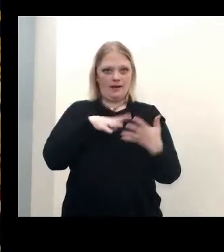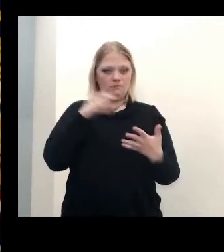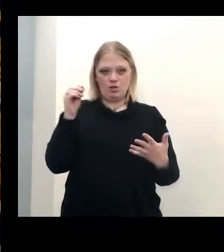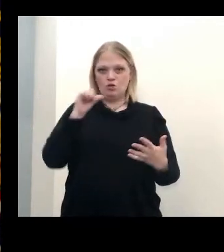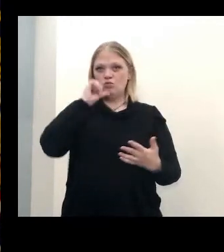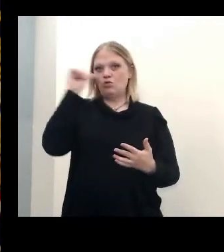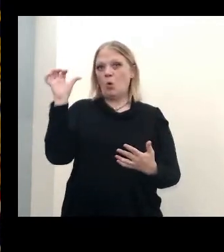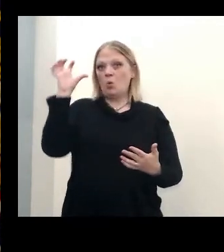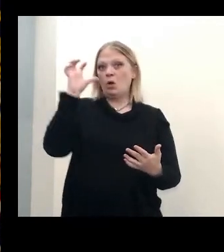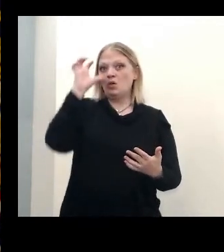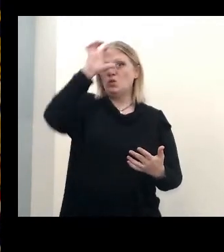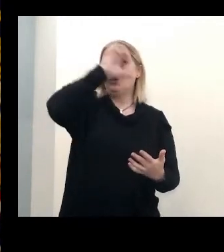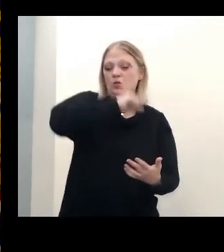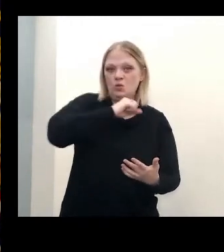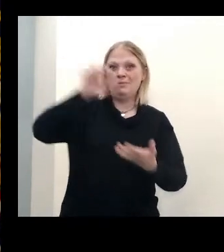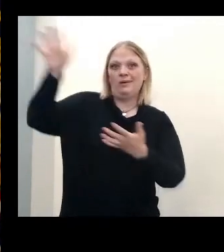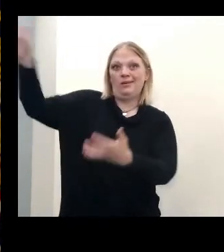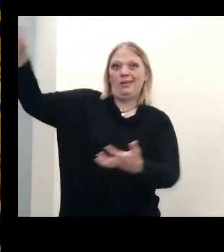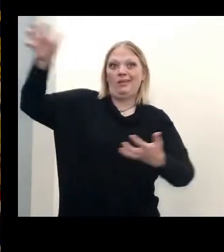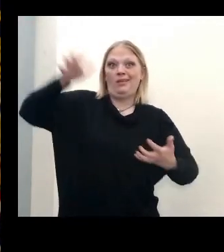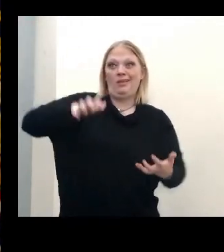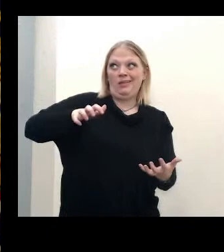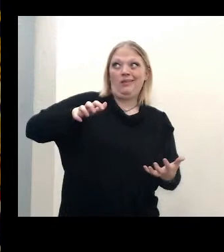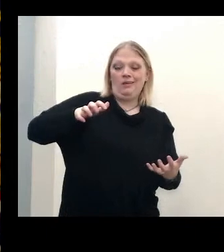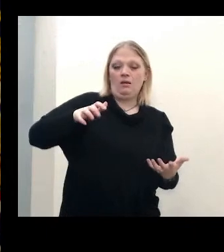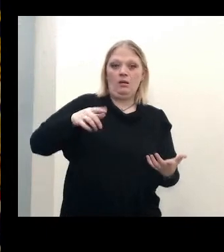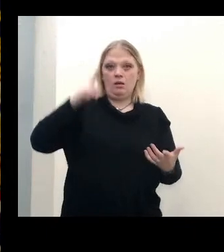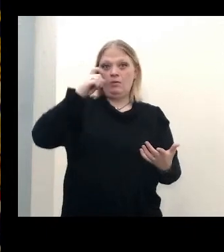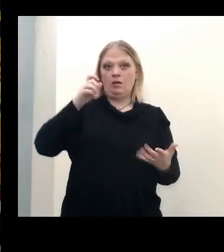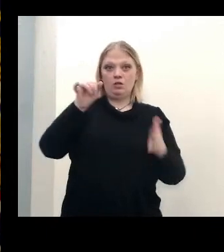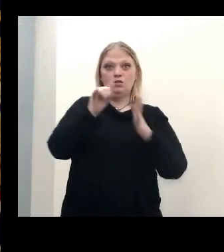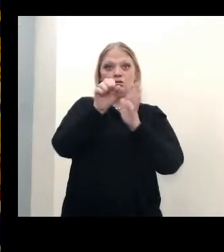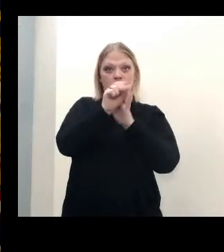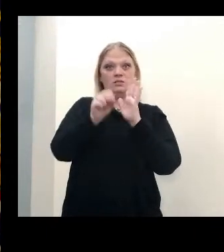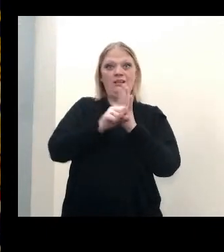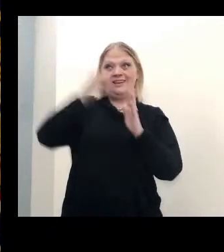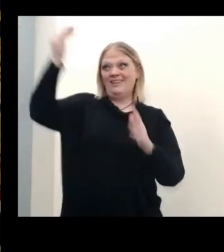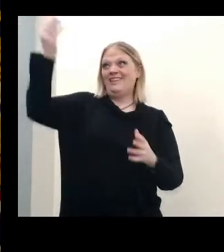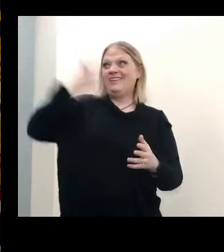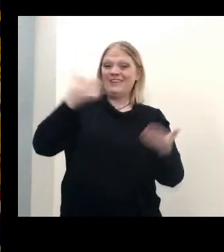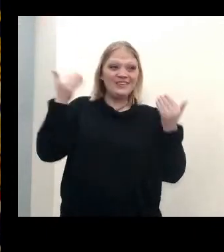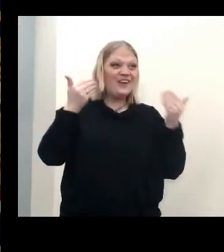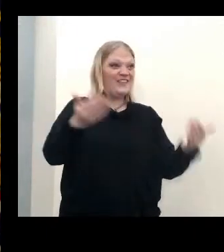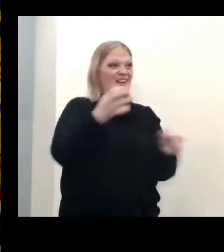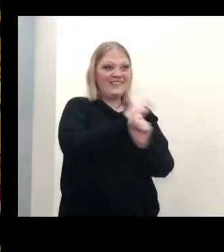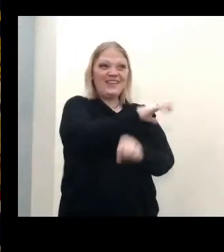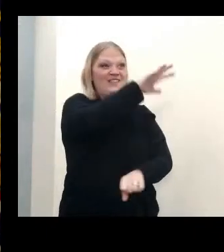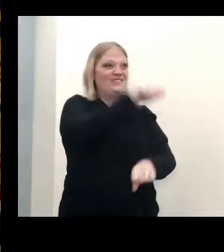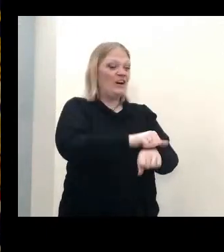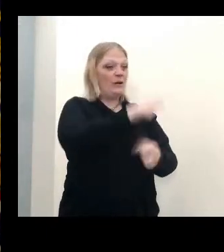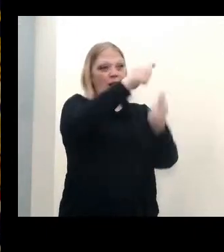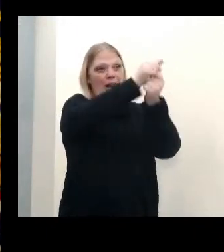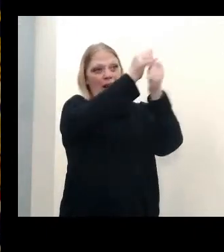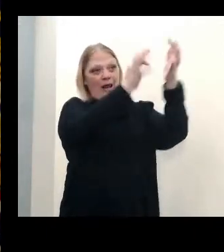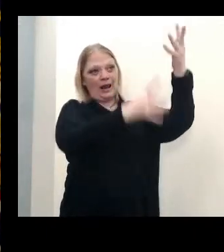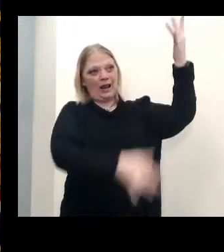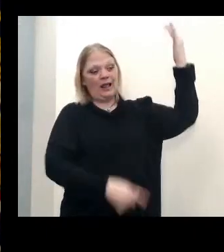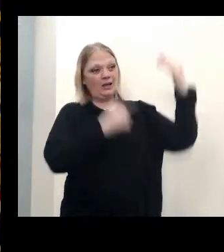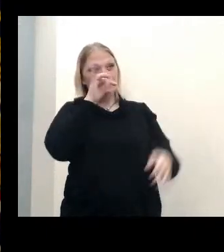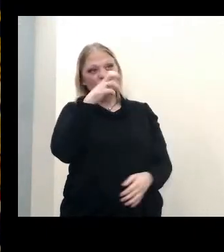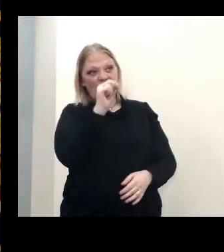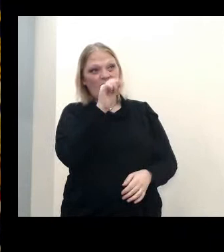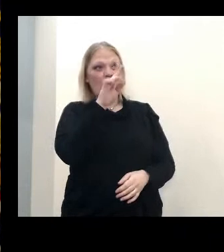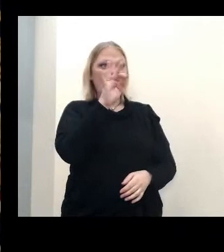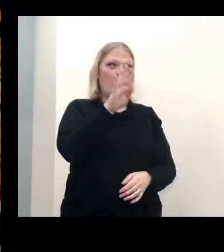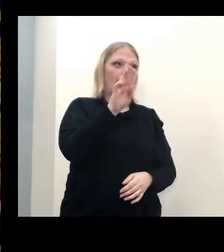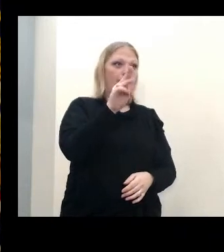don't assume you're going to get more in the future. Because we were told by New York State, go ahead and schedule all those appointments in January, February, and